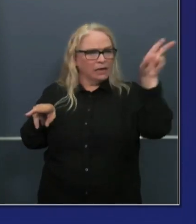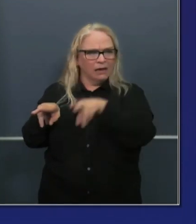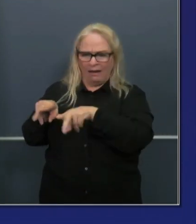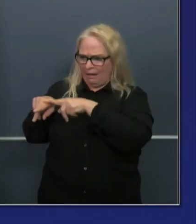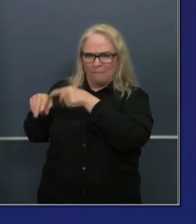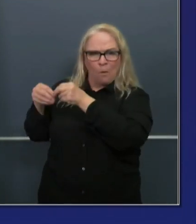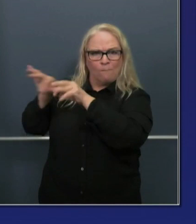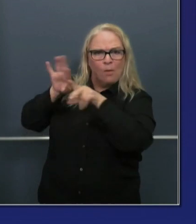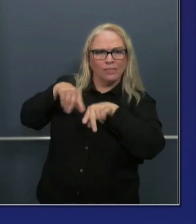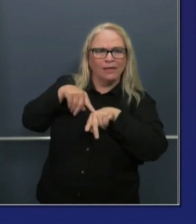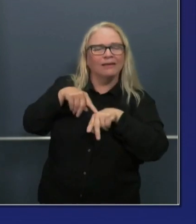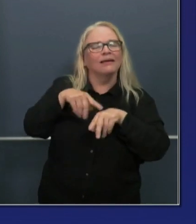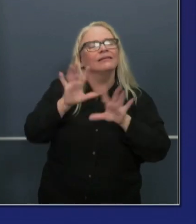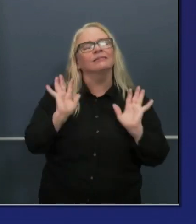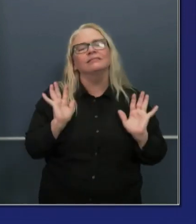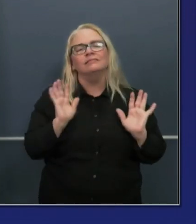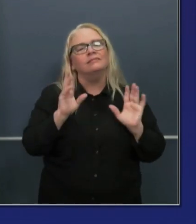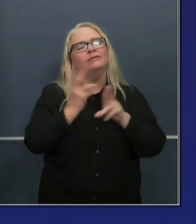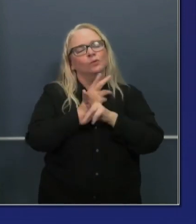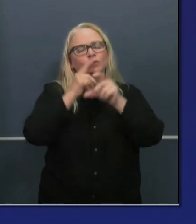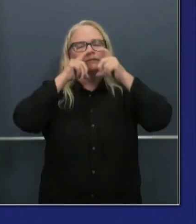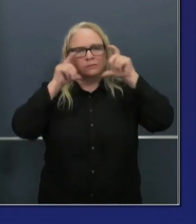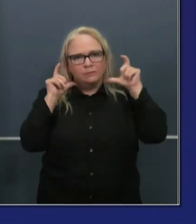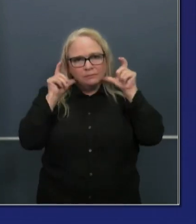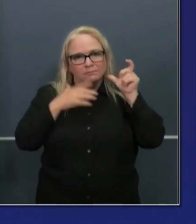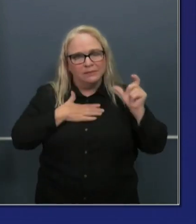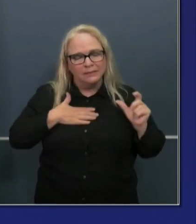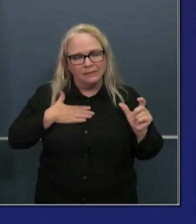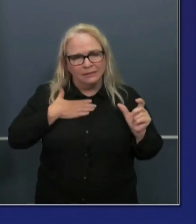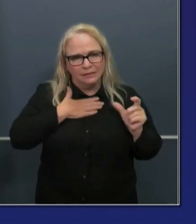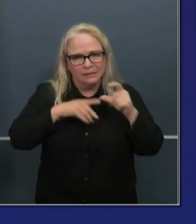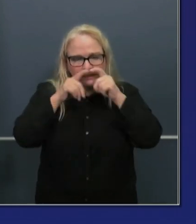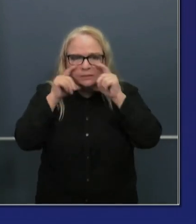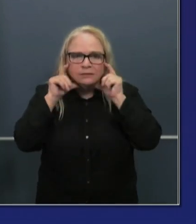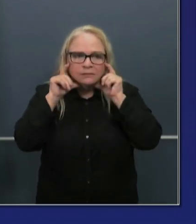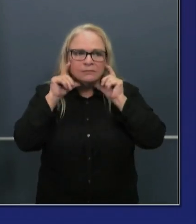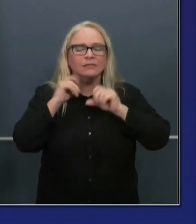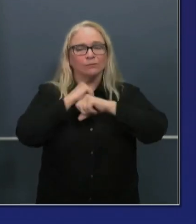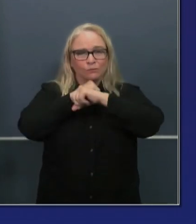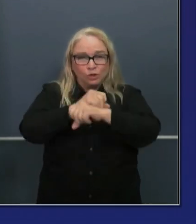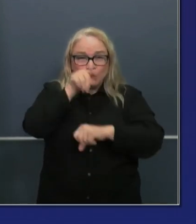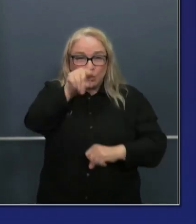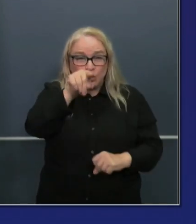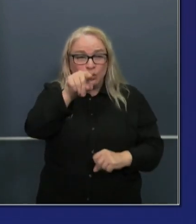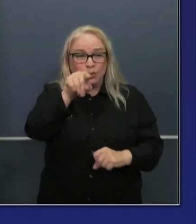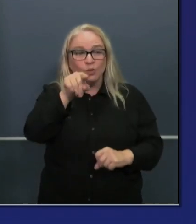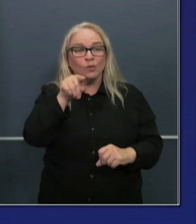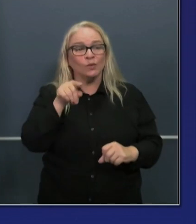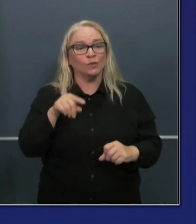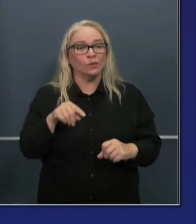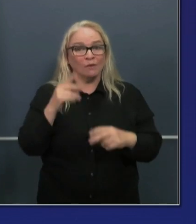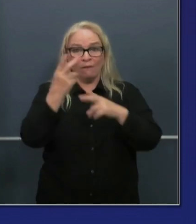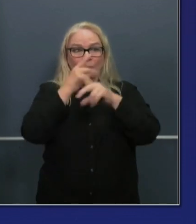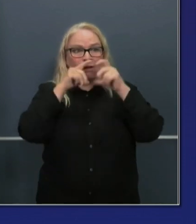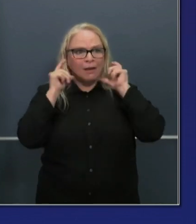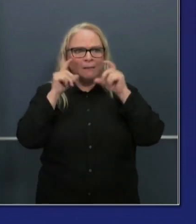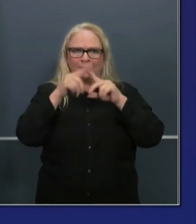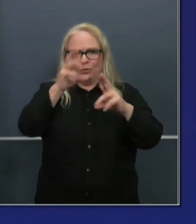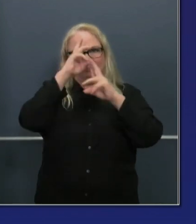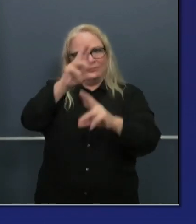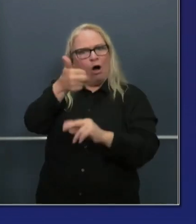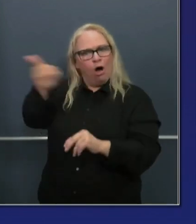coverings, the mandate on wearing masks, a way of protecting you, but also respecting others in the process. In